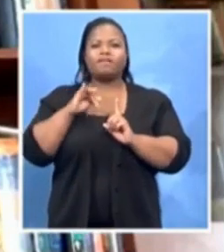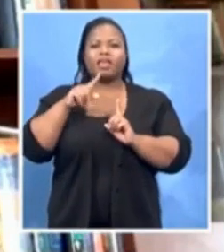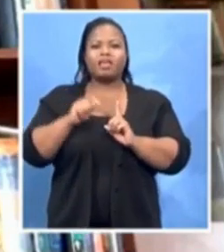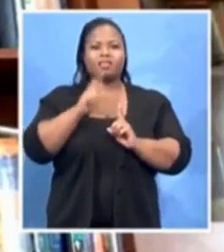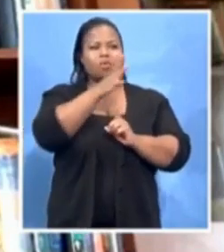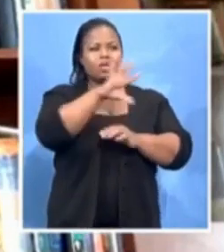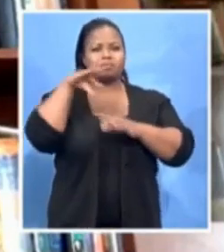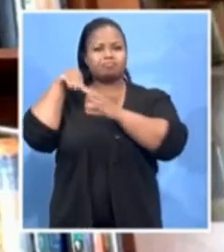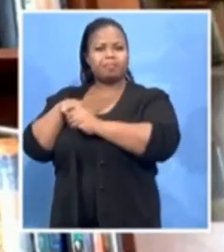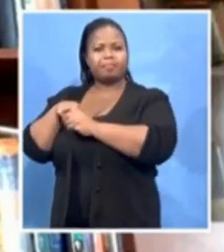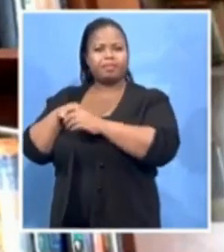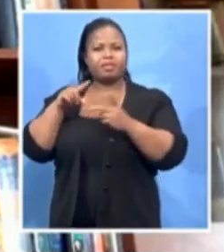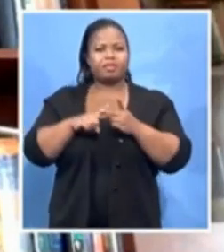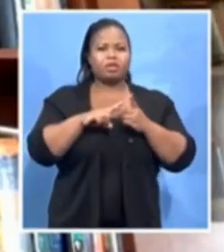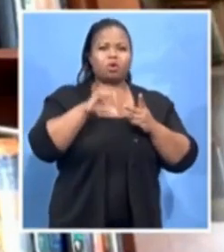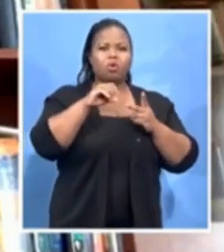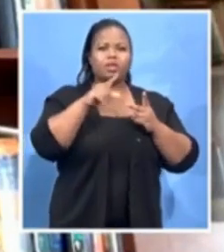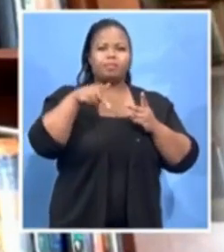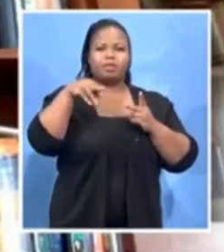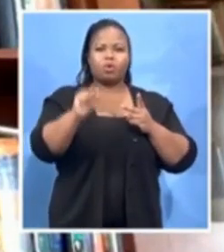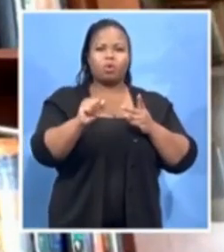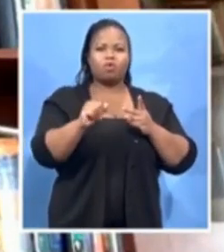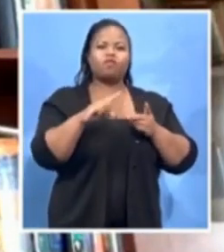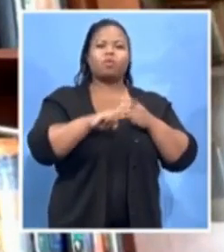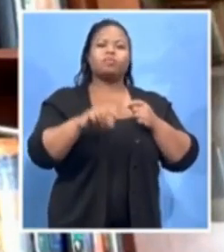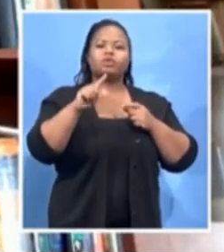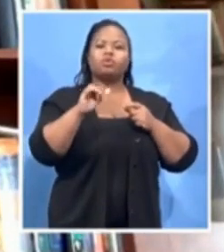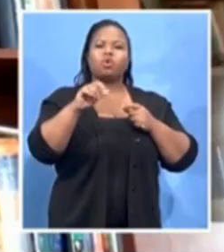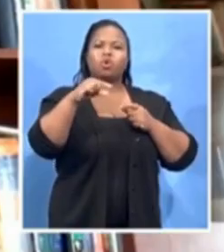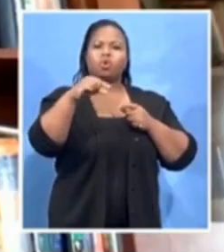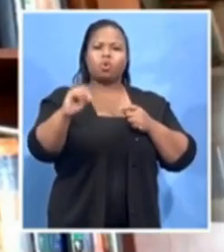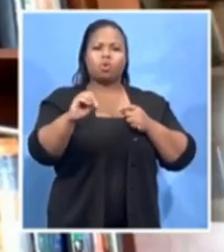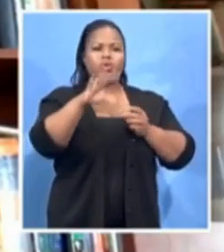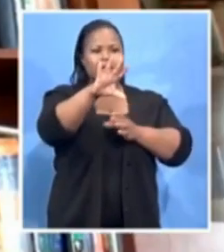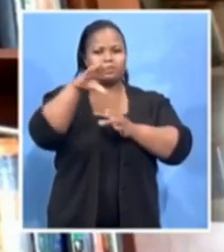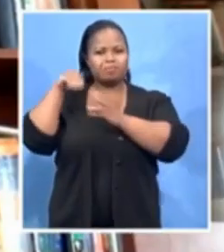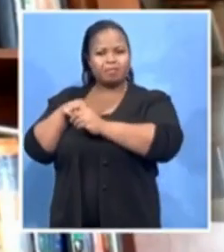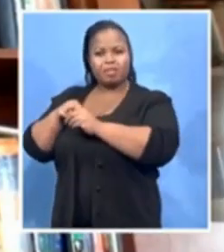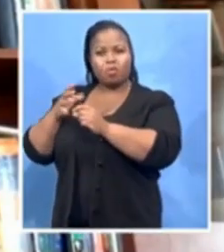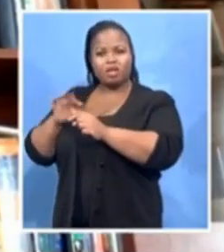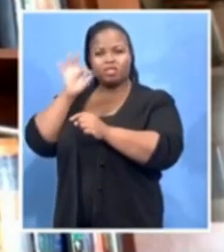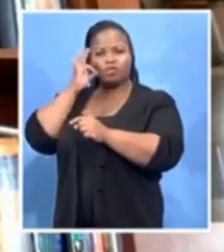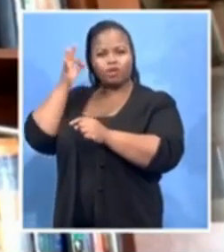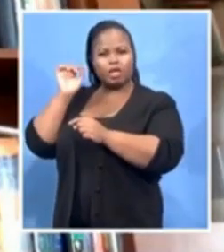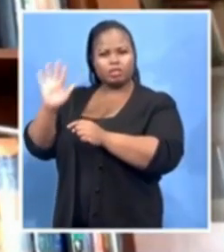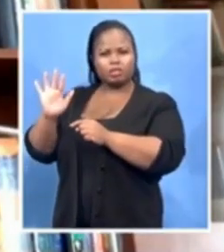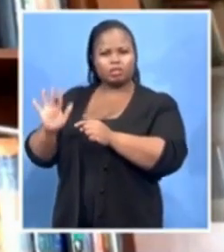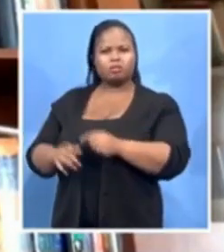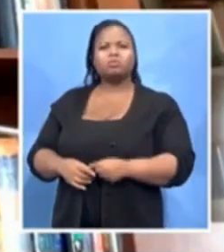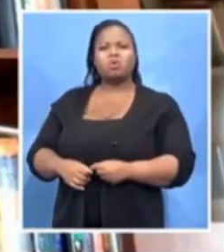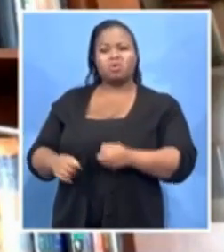in Togo, and others. And these were essentially fifth columnists whose agenda was